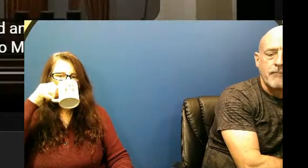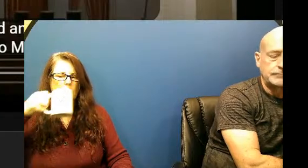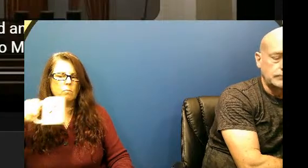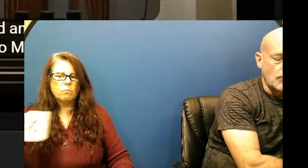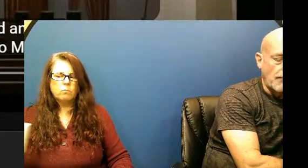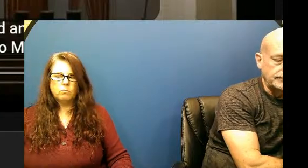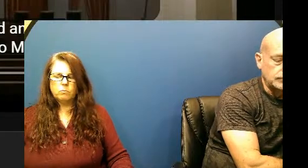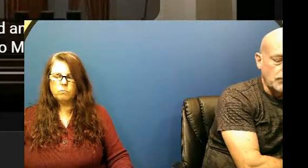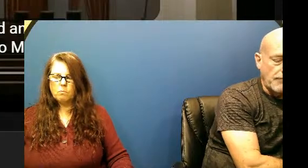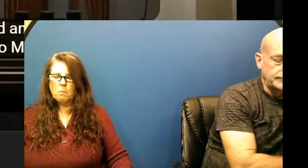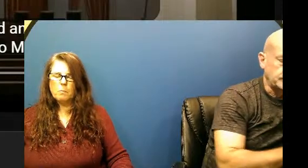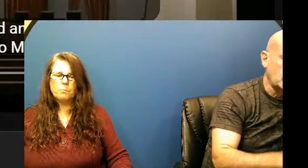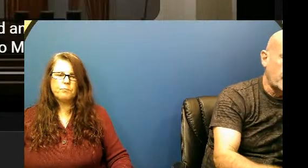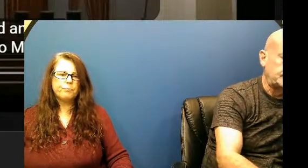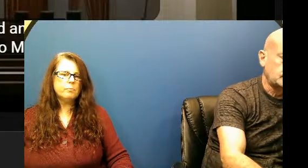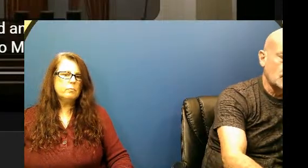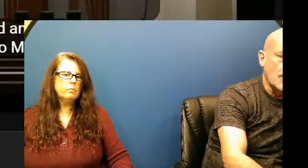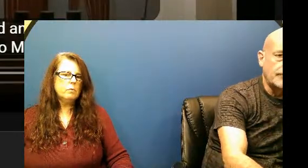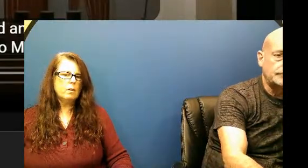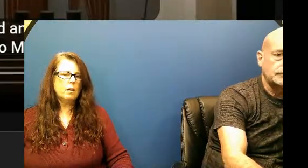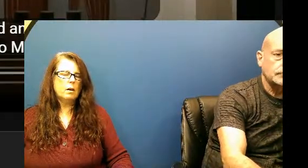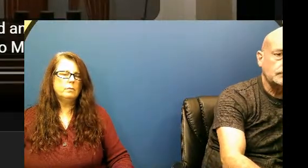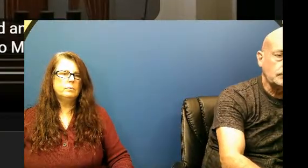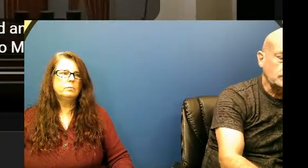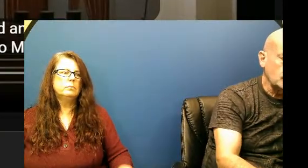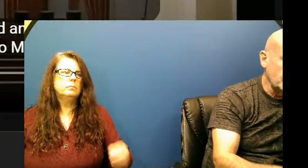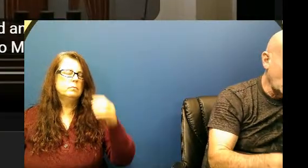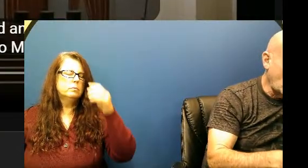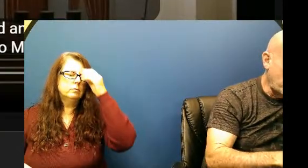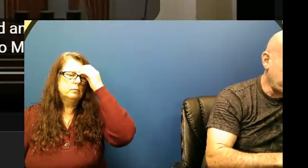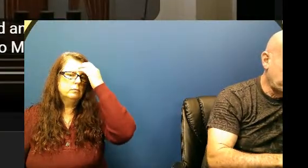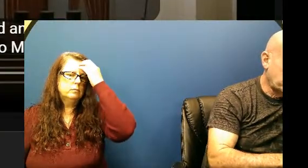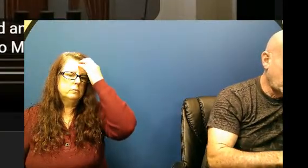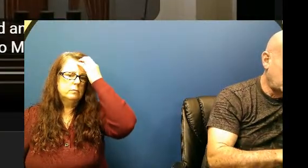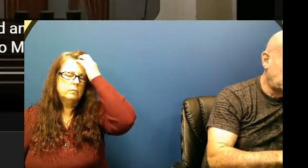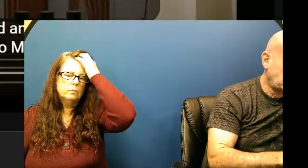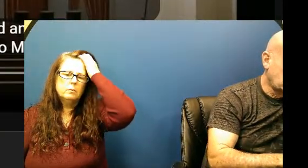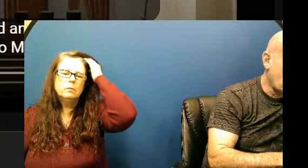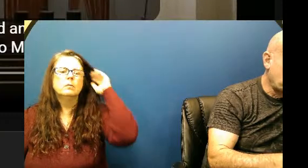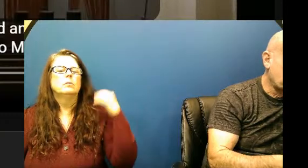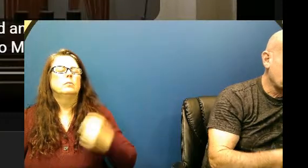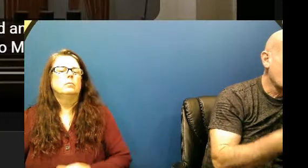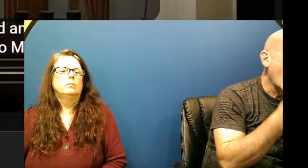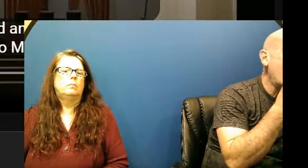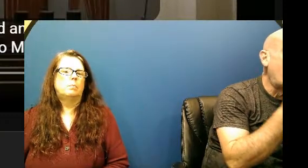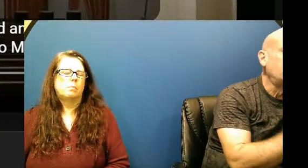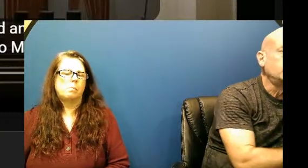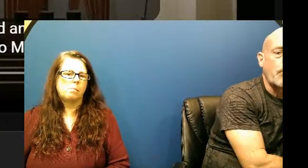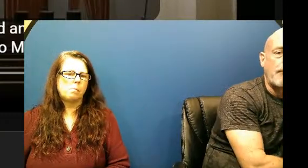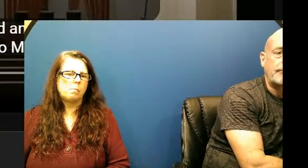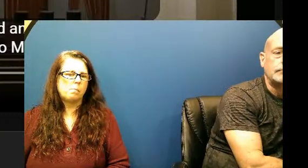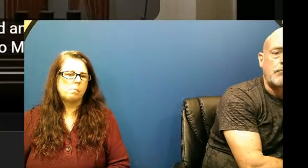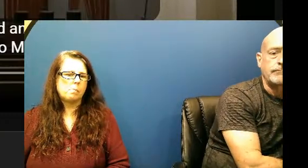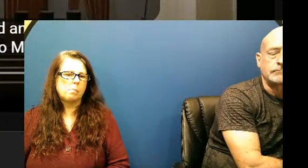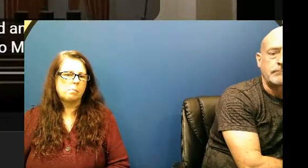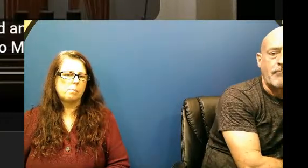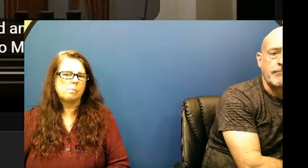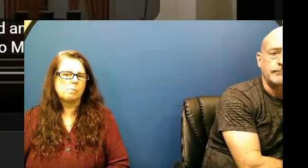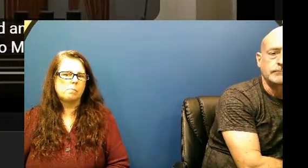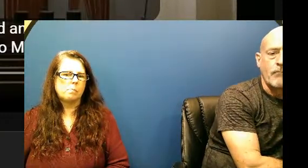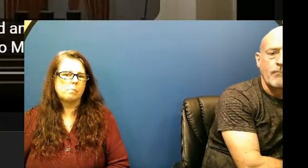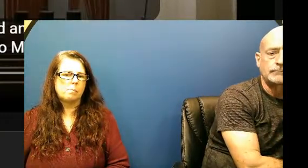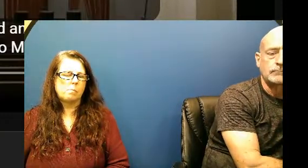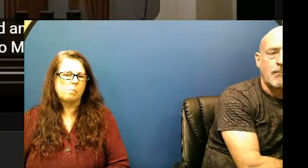is compelling. Don't have to look any further than the divestiture provision itself, which says that the content recommendation algorithm cannot